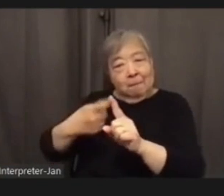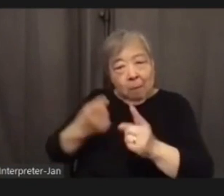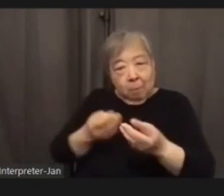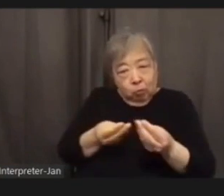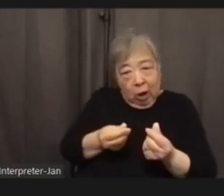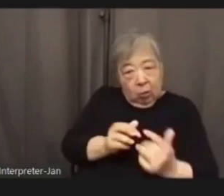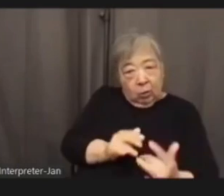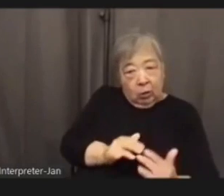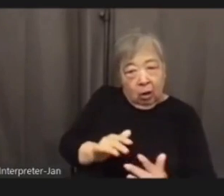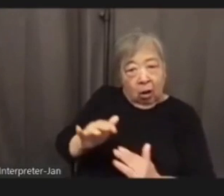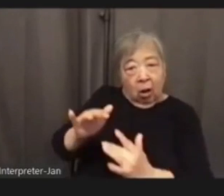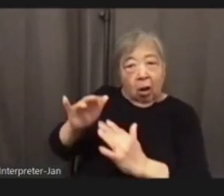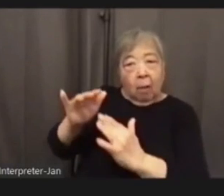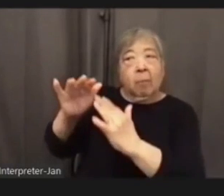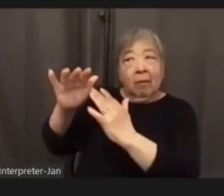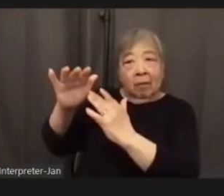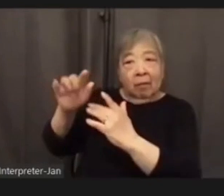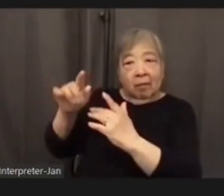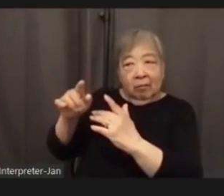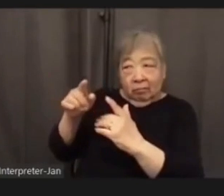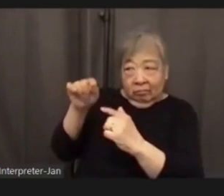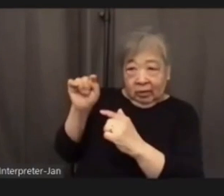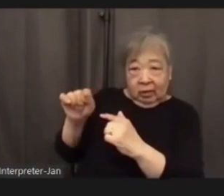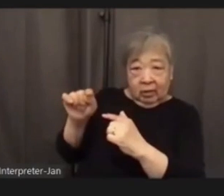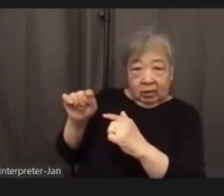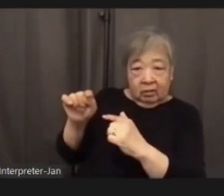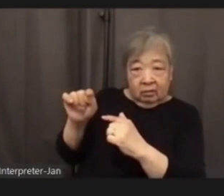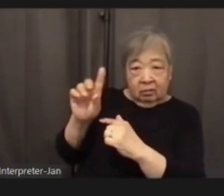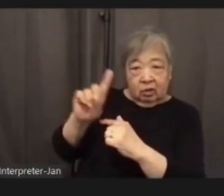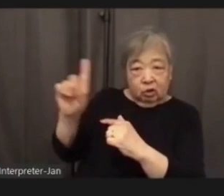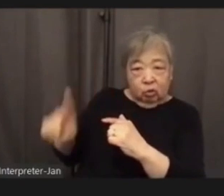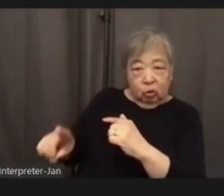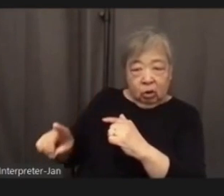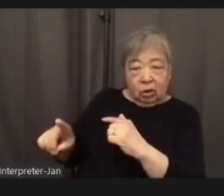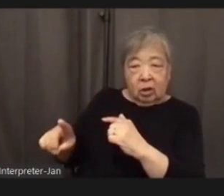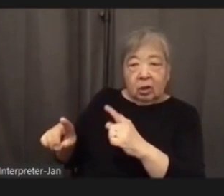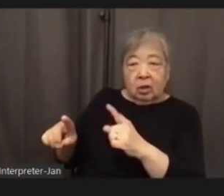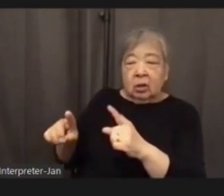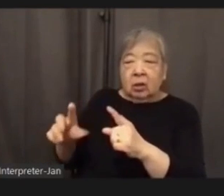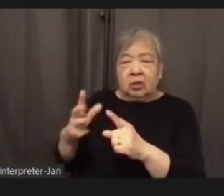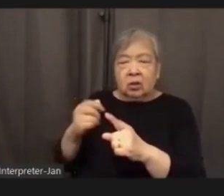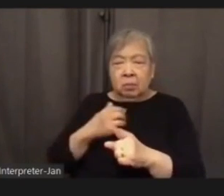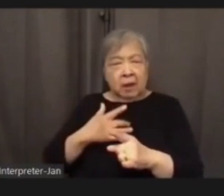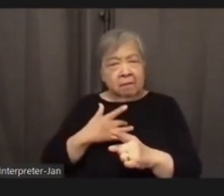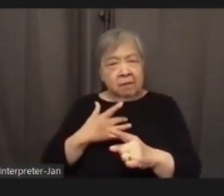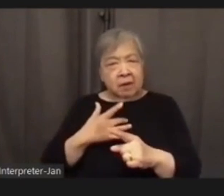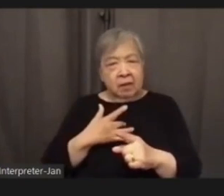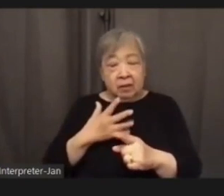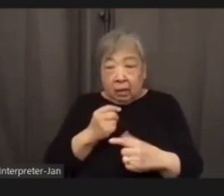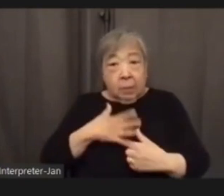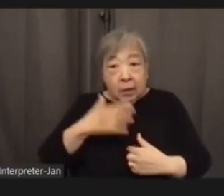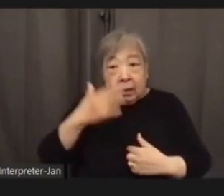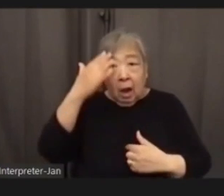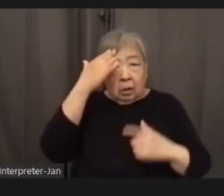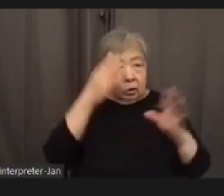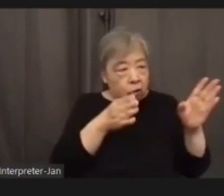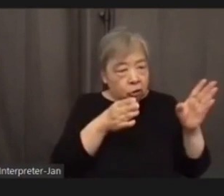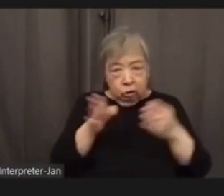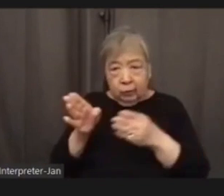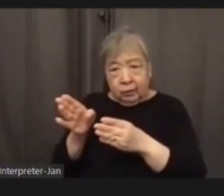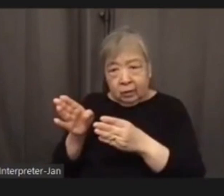urban gardening in Detroit. So it just shifted my feelings about and my knowledge